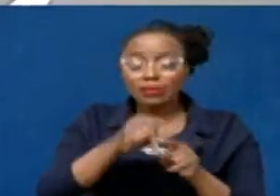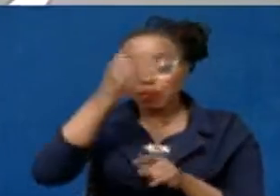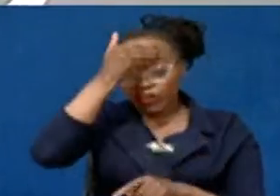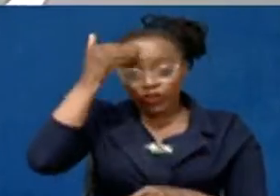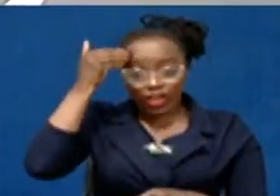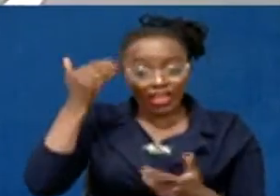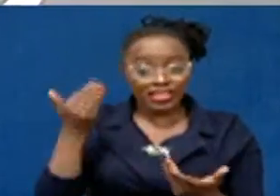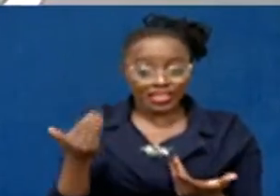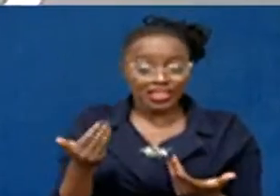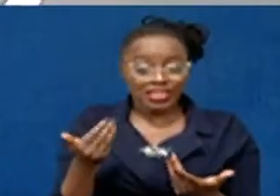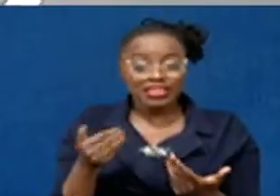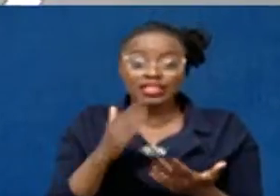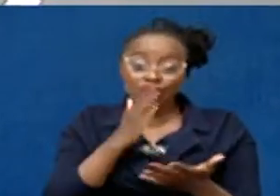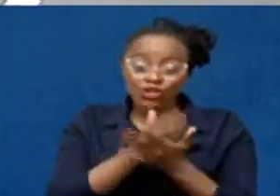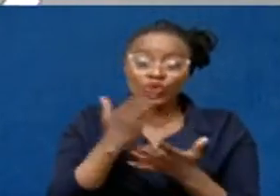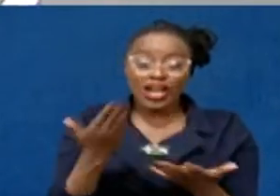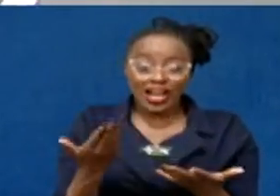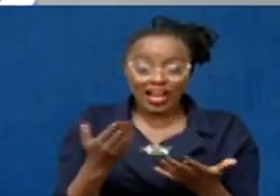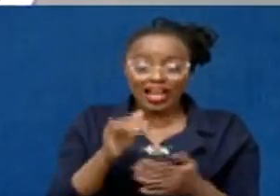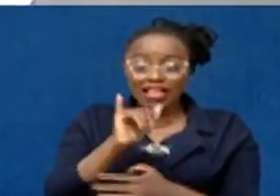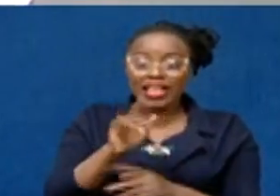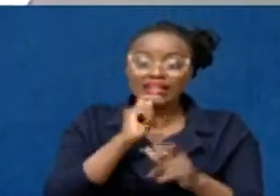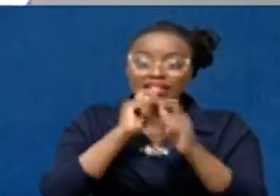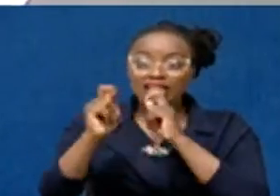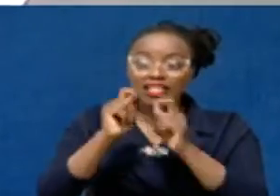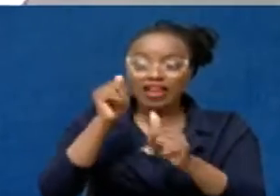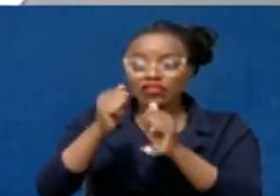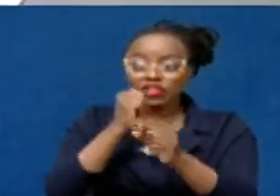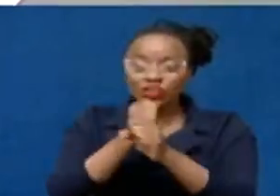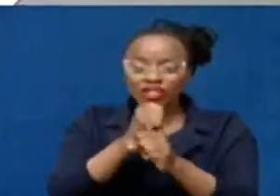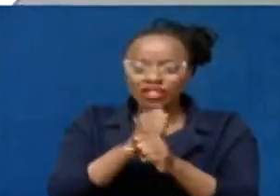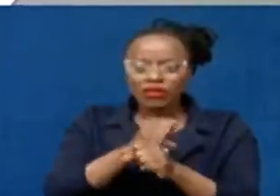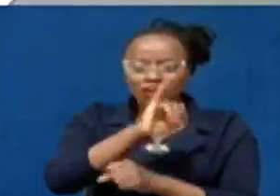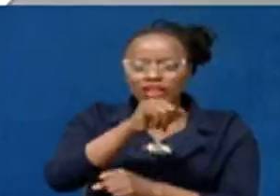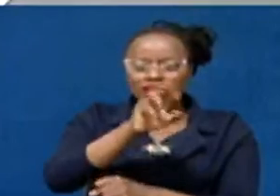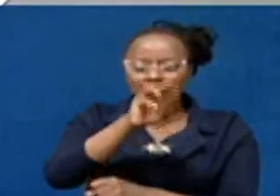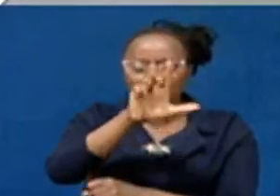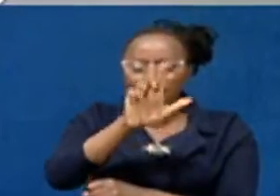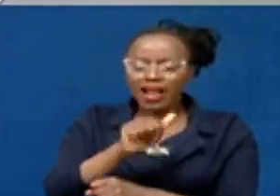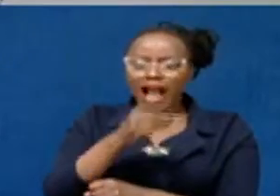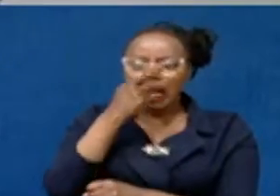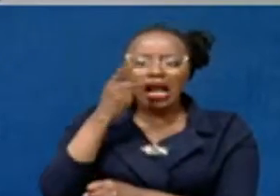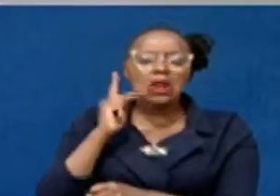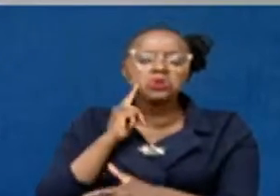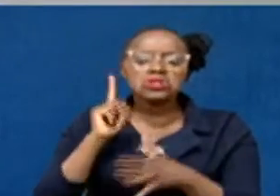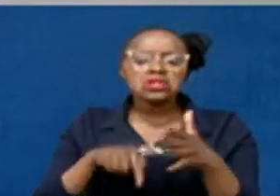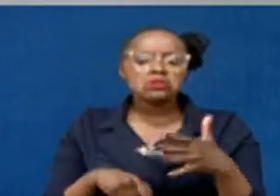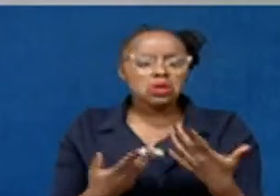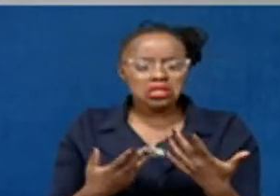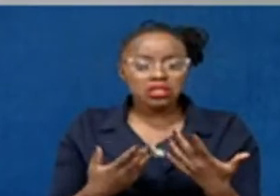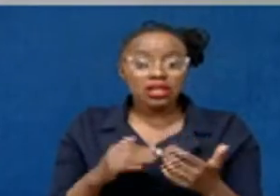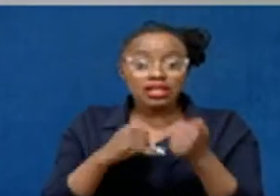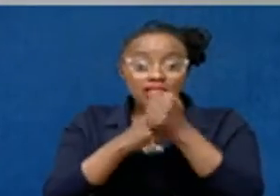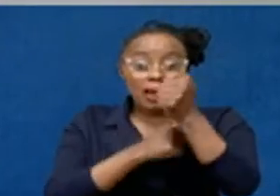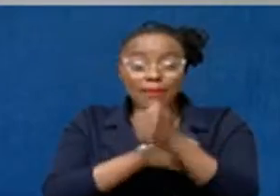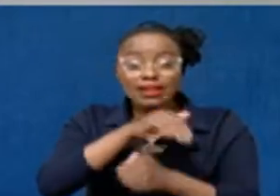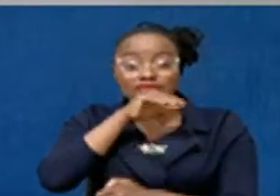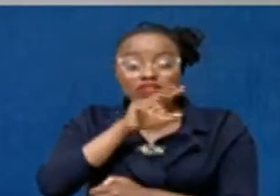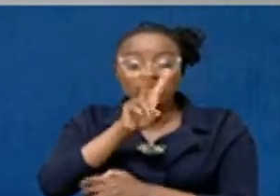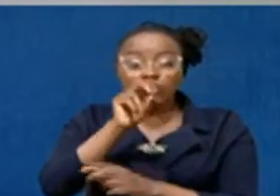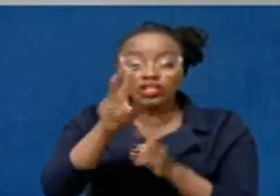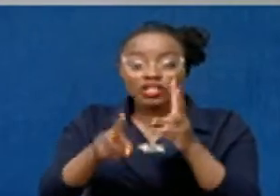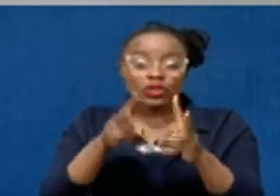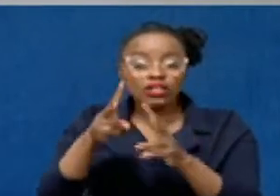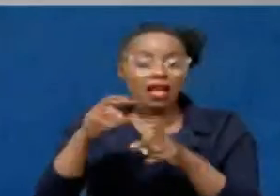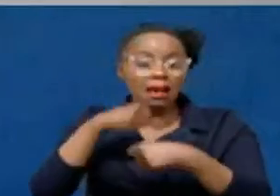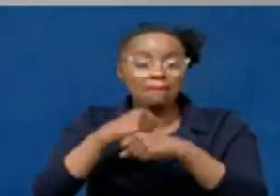amnesia. Certainly, in fact, in that interview that you referenced, Jamila, Kalonzo Musyoka said that supporting Raila in